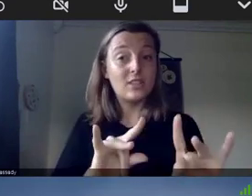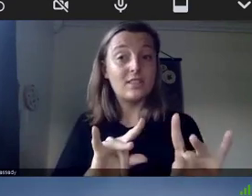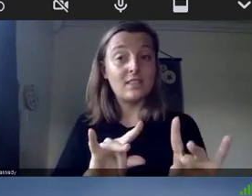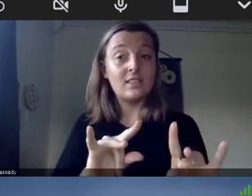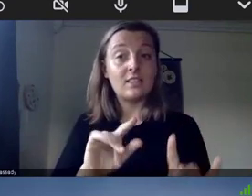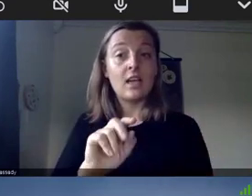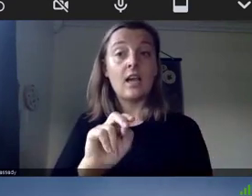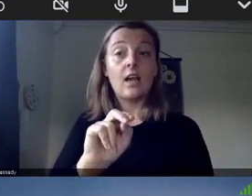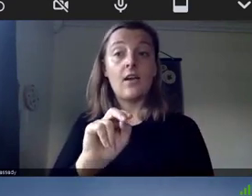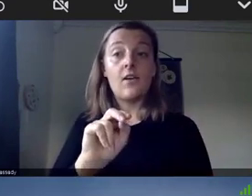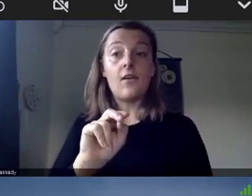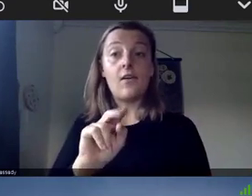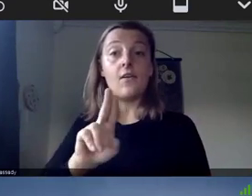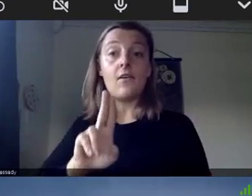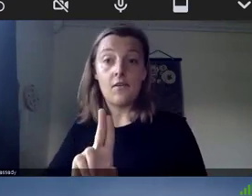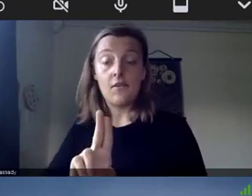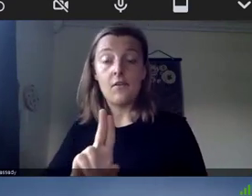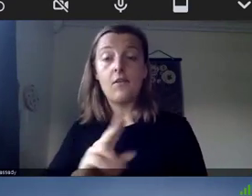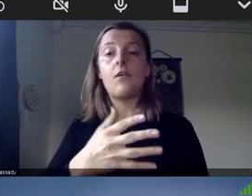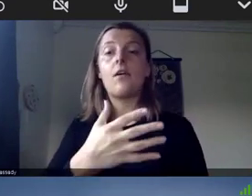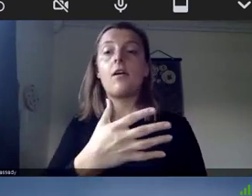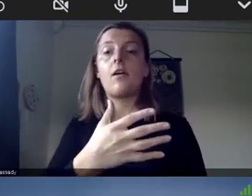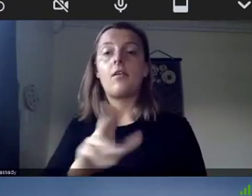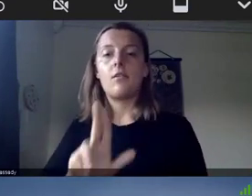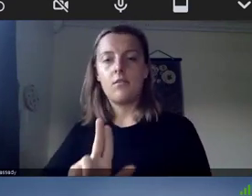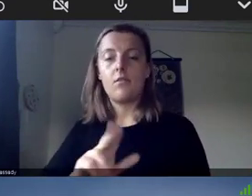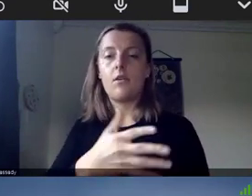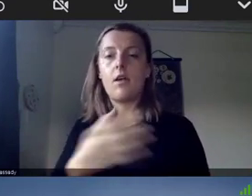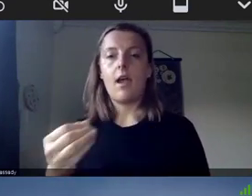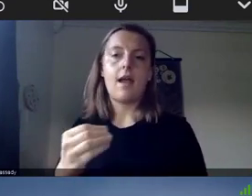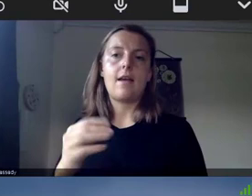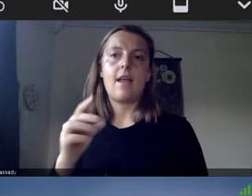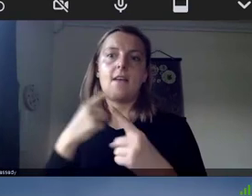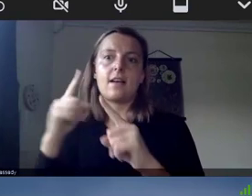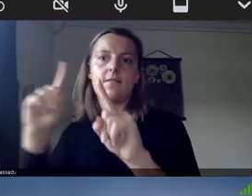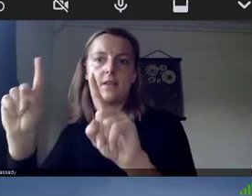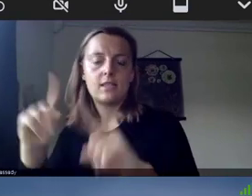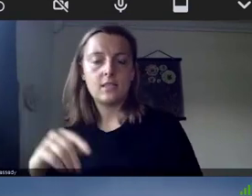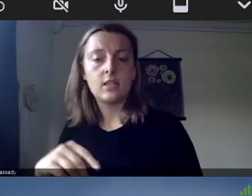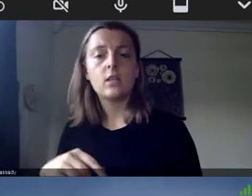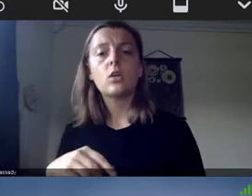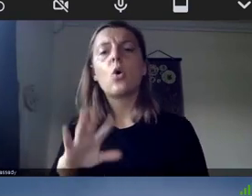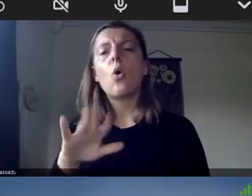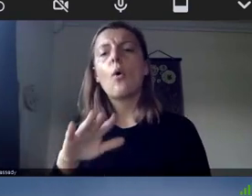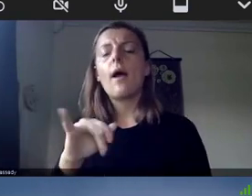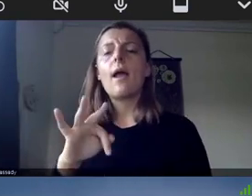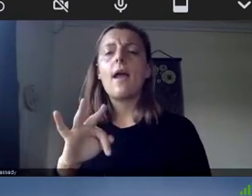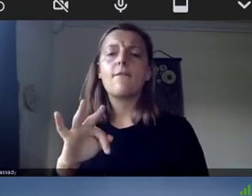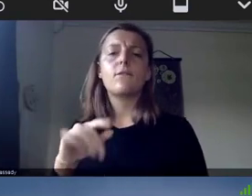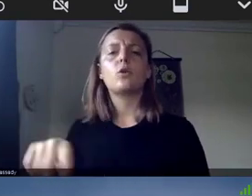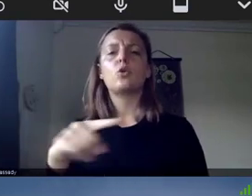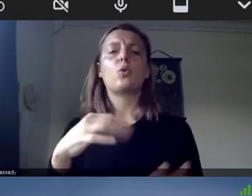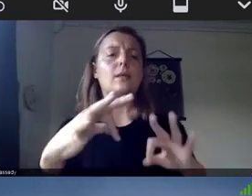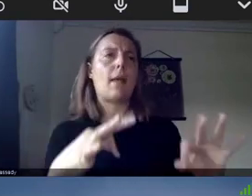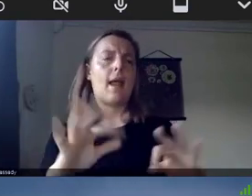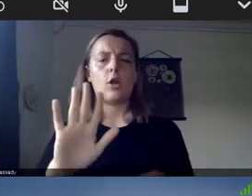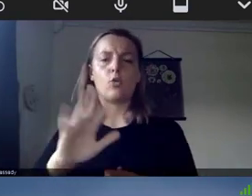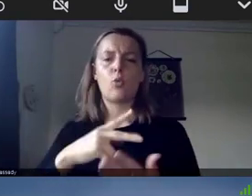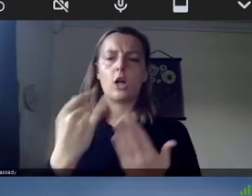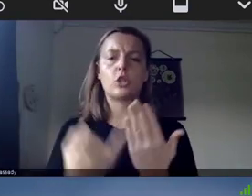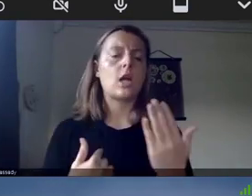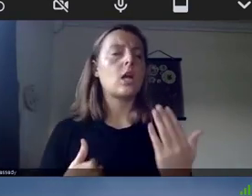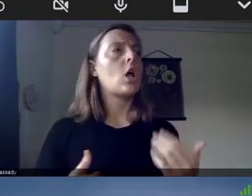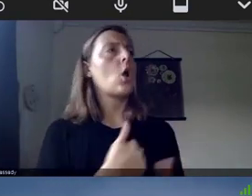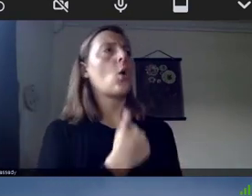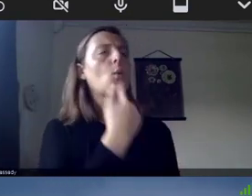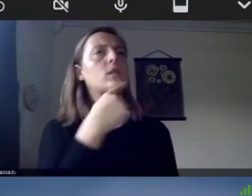senior design or something, and I'm you know, you're talking about your project and you say, oh, we did this because it was more efficient, I am guaranteed going to